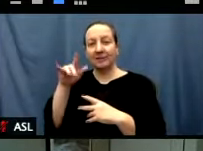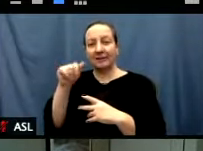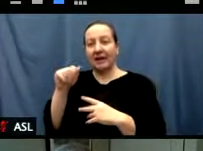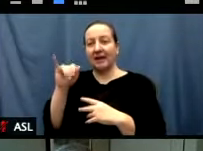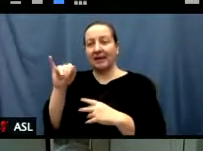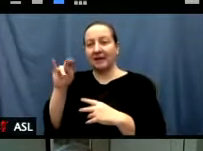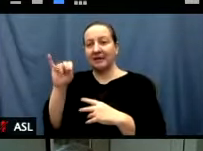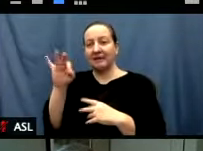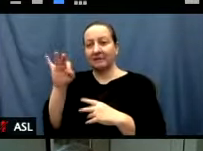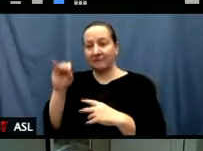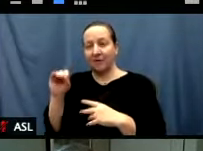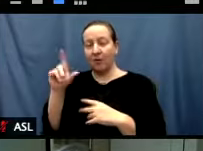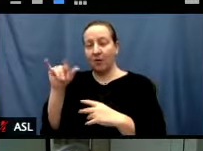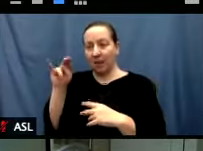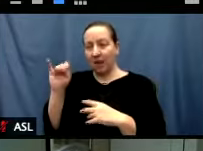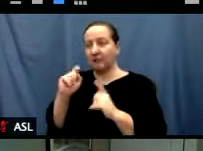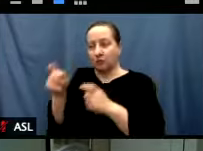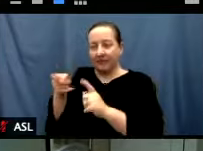to get you some specifics.